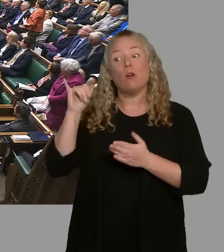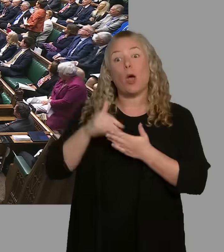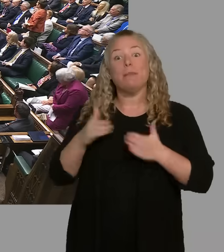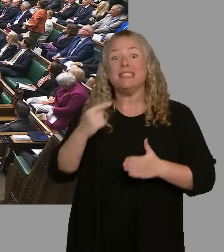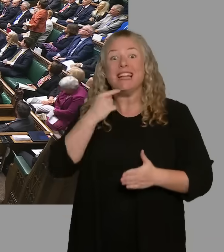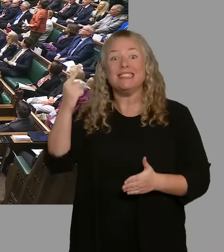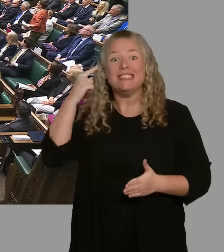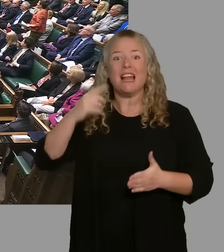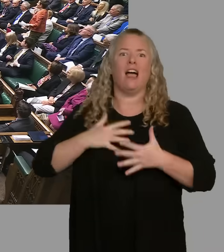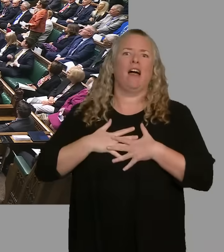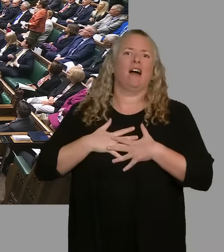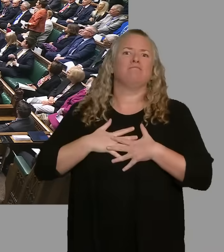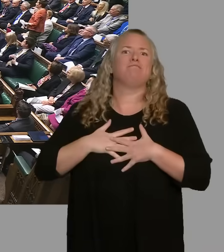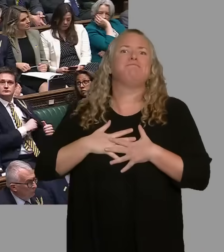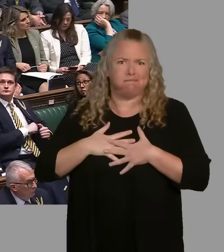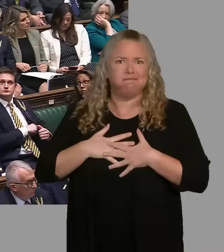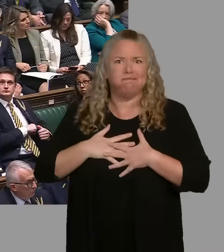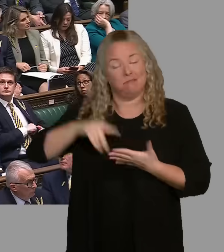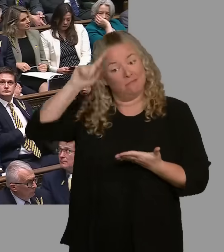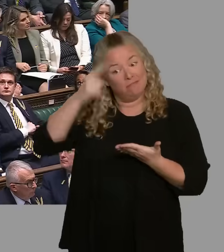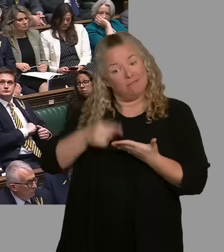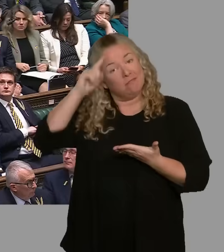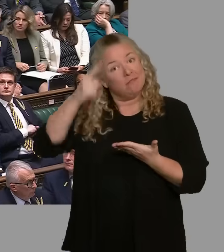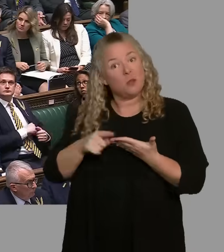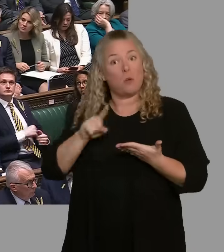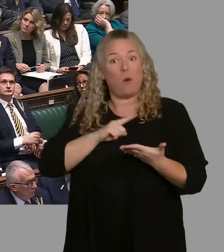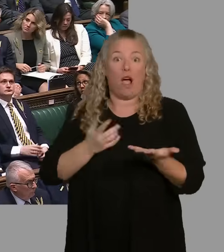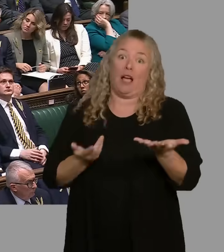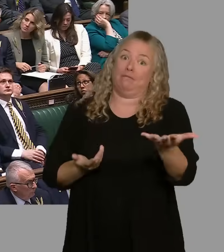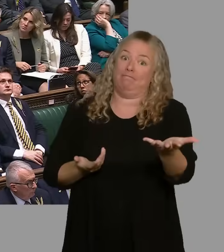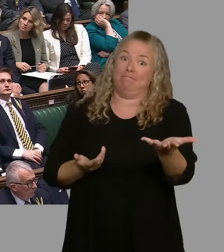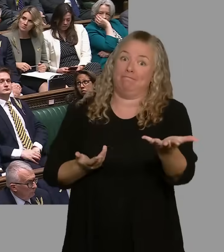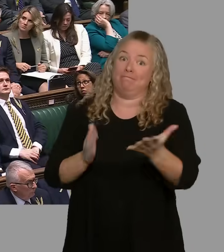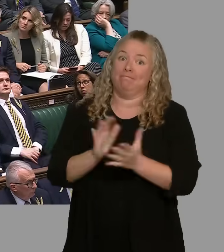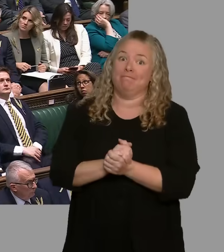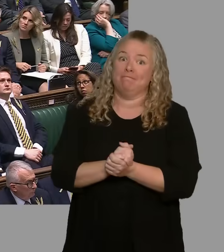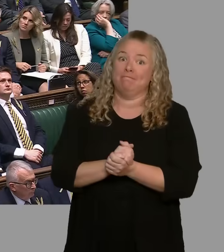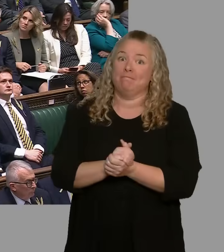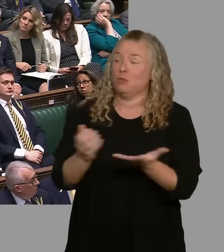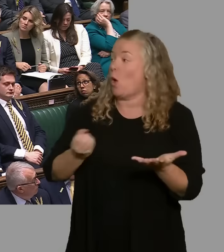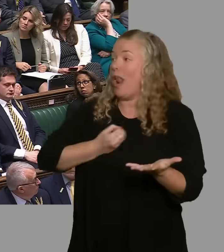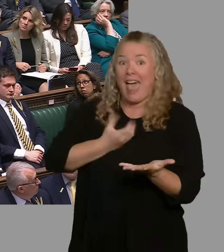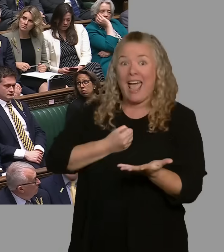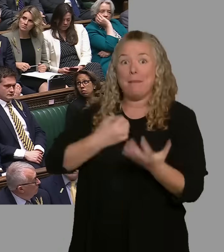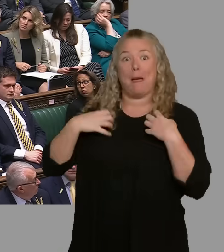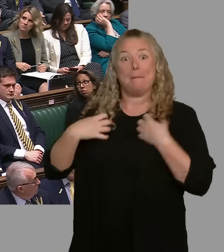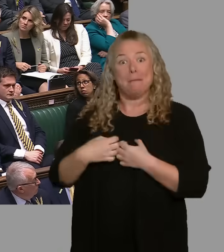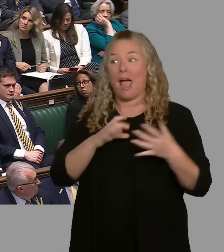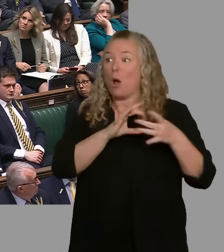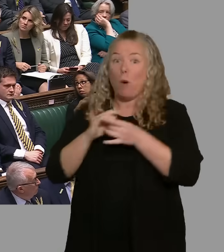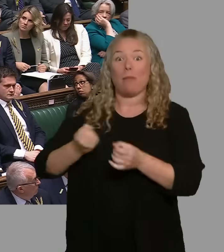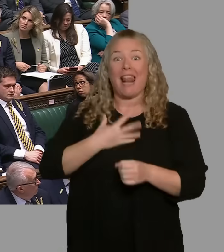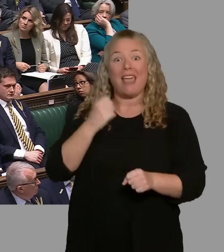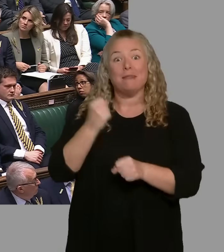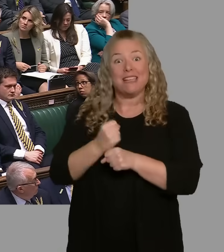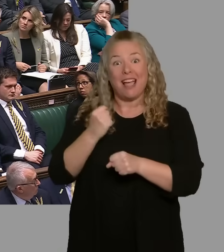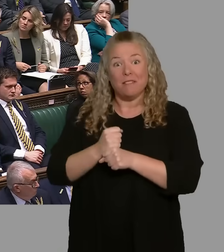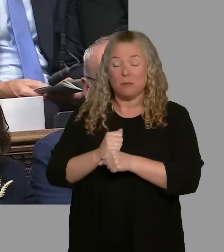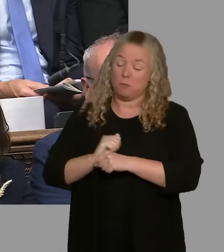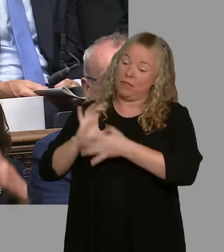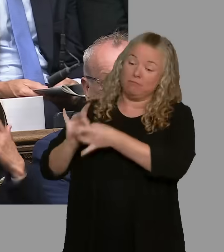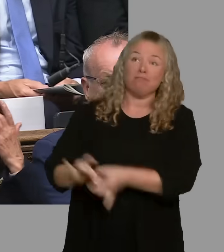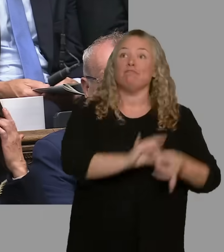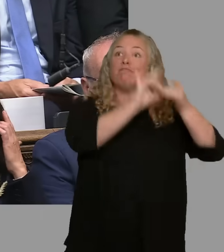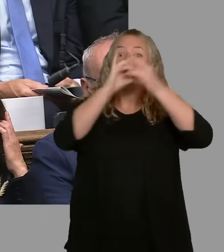Mr. Speaker, 51 Israeli arms companies are exhibiting at the DSEI Arms Fair in London this